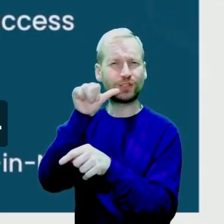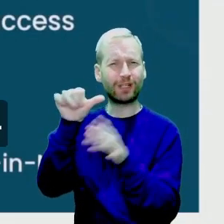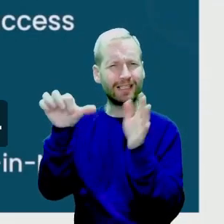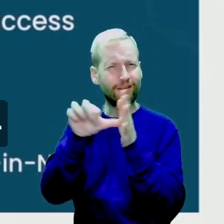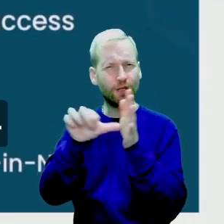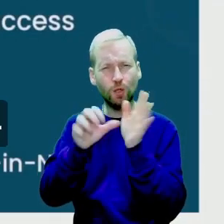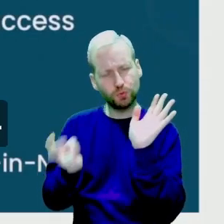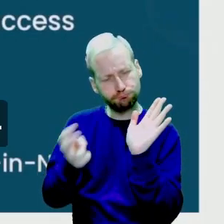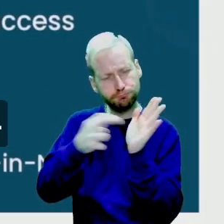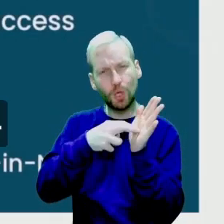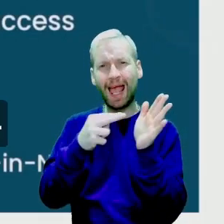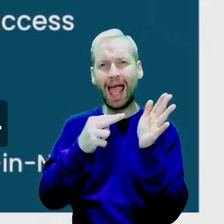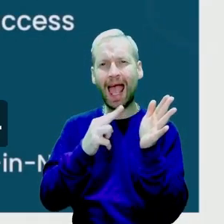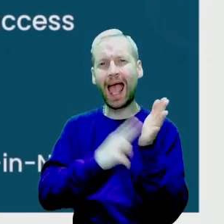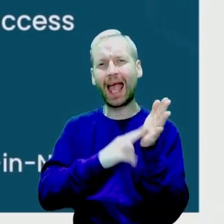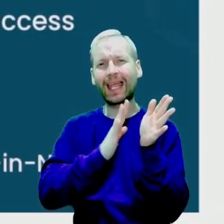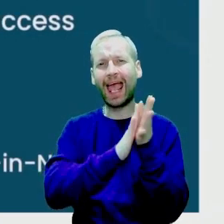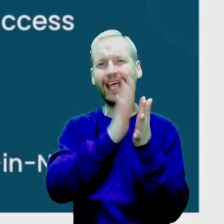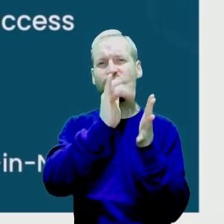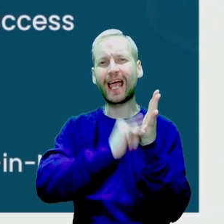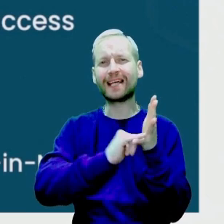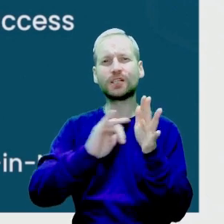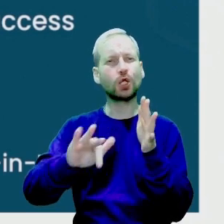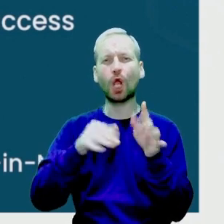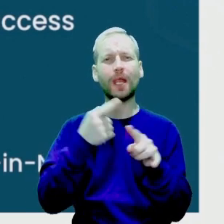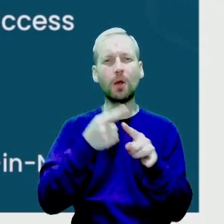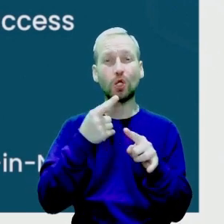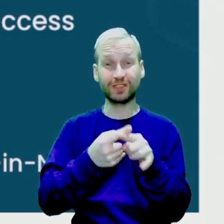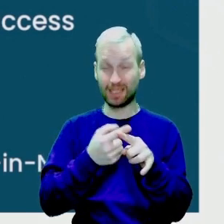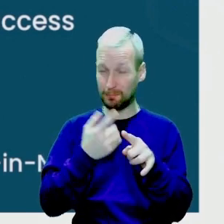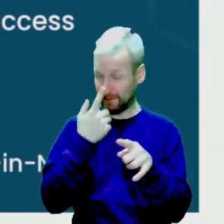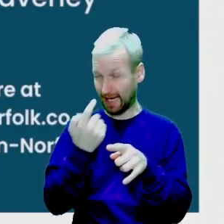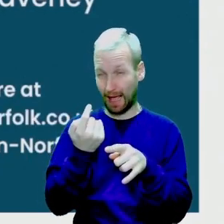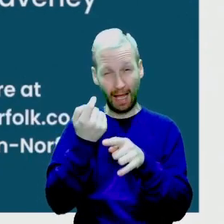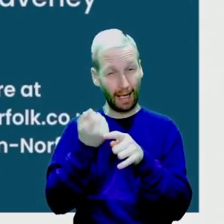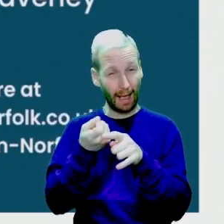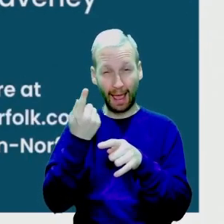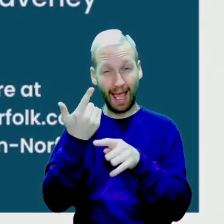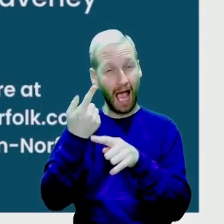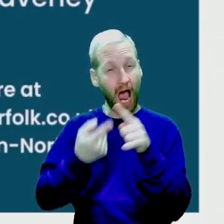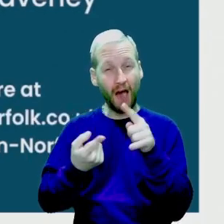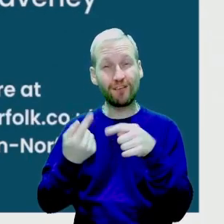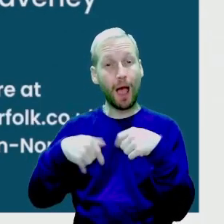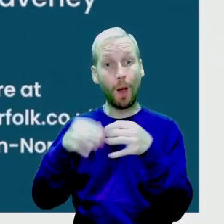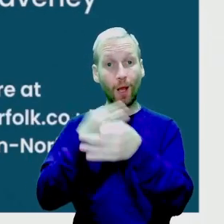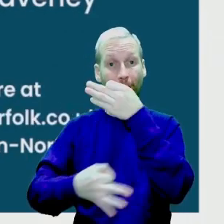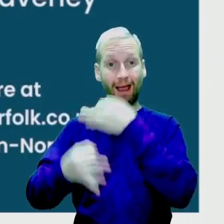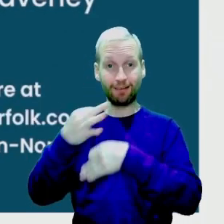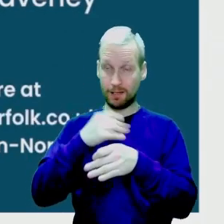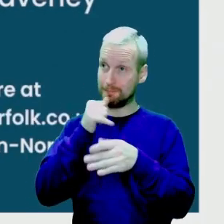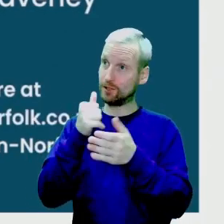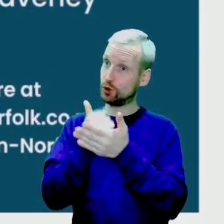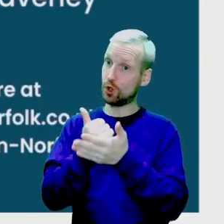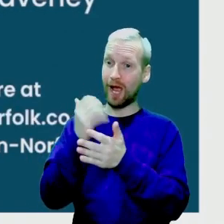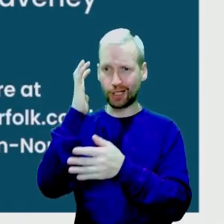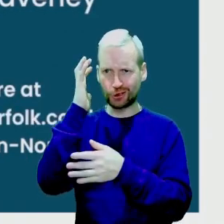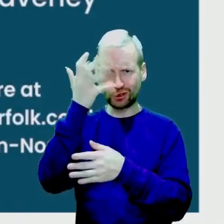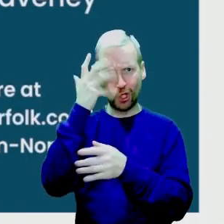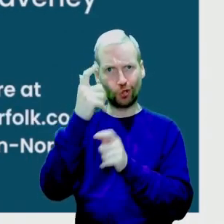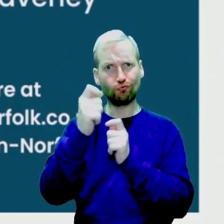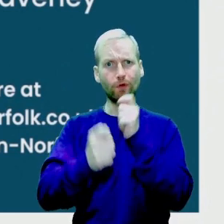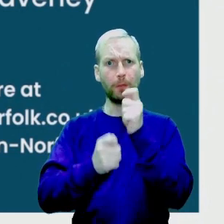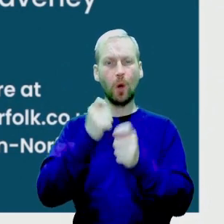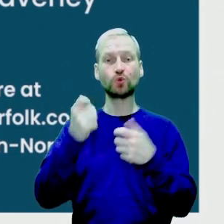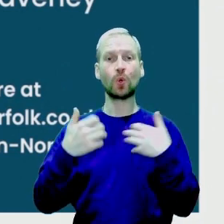getting NHS non-emergency care made up just over half of all our inquiries. We ensured the breadth of concern was reported to